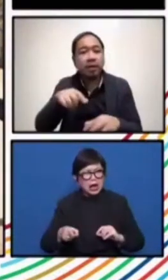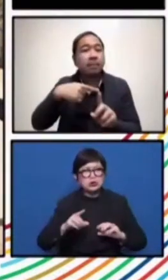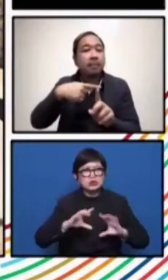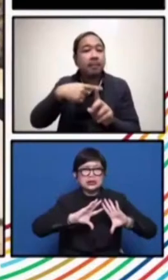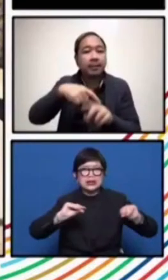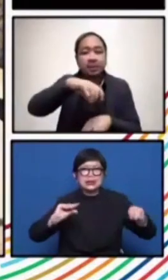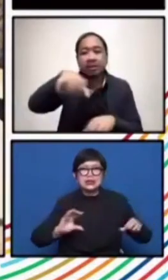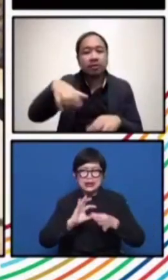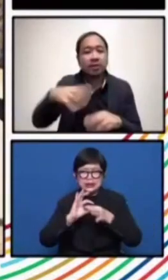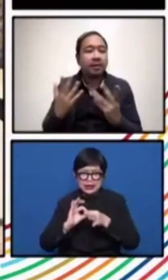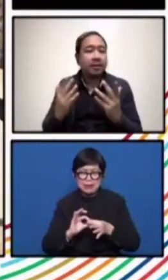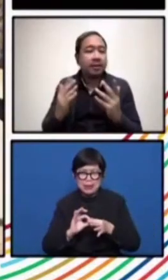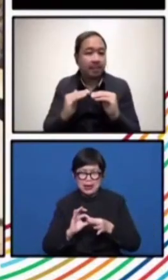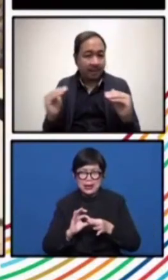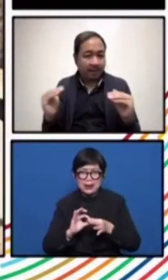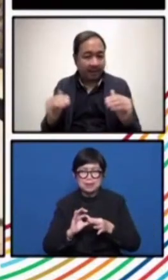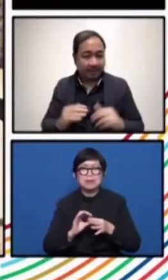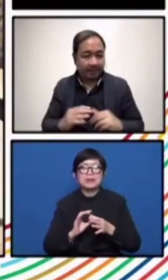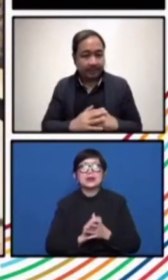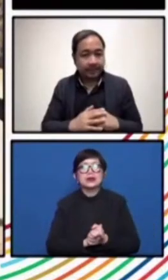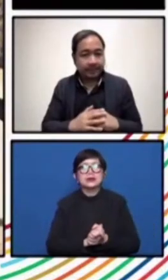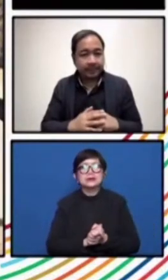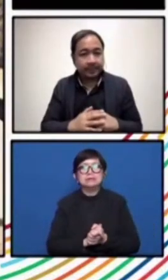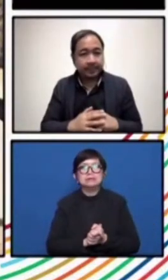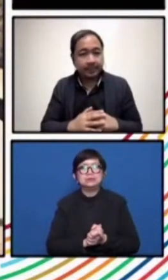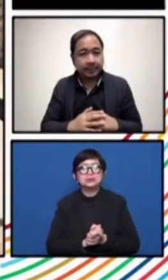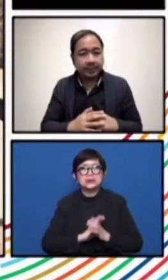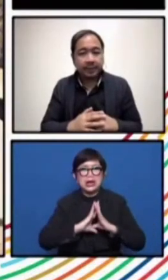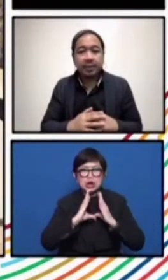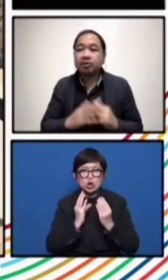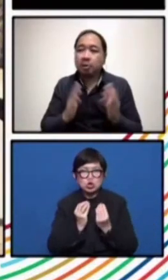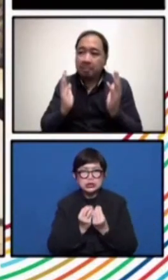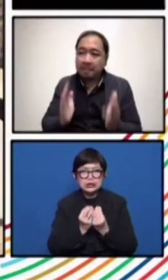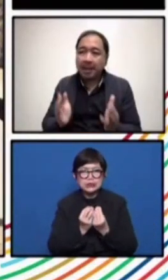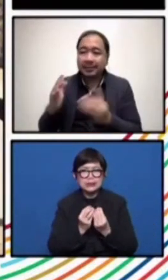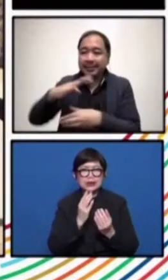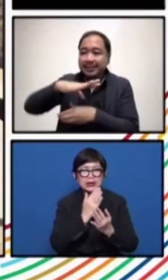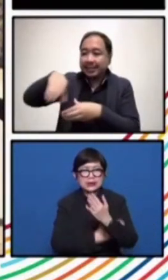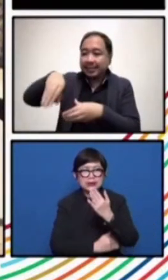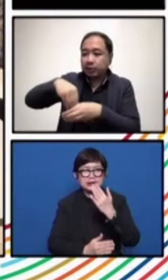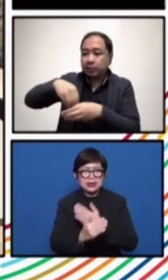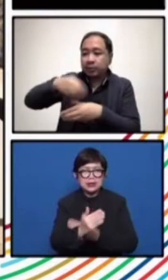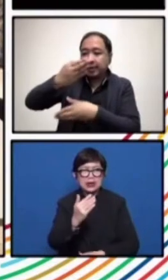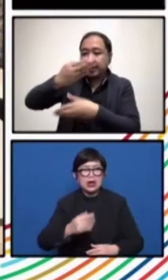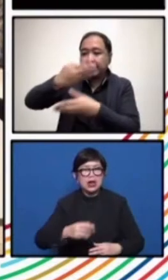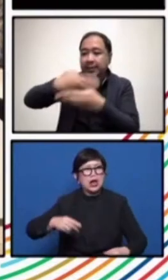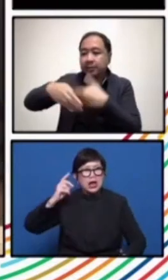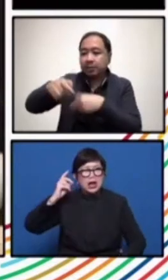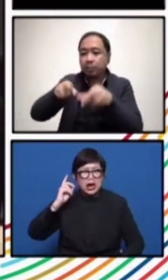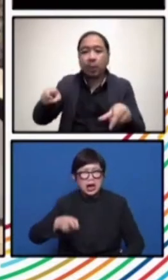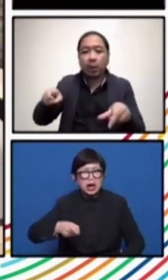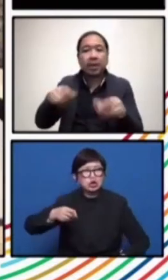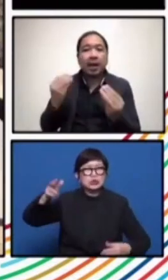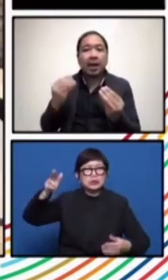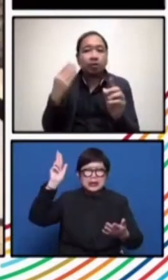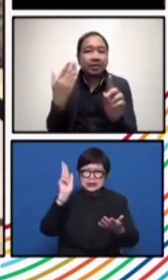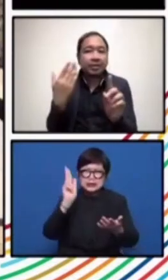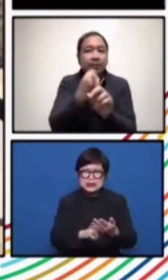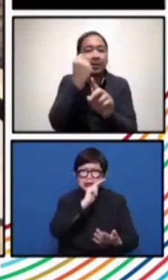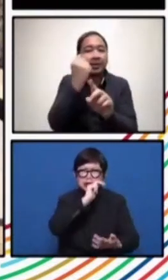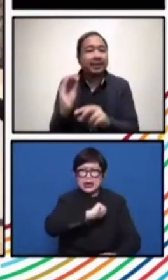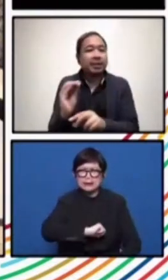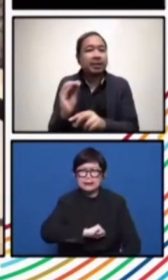we affirm such preconditions to inclusion for persons with disabilities are necessary to achieve the Jakarta declaration and insurance